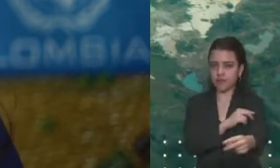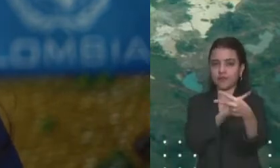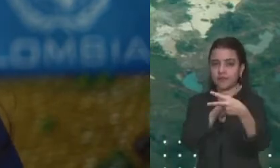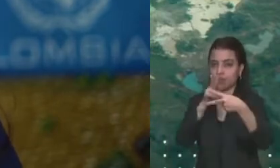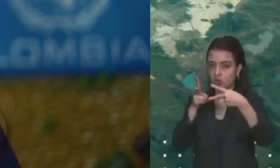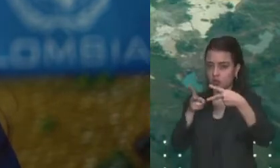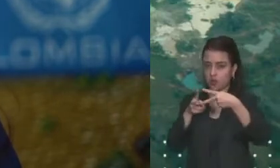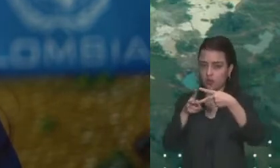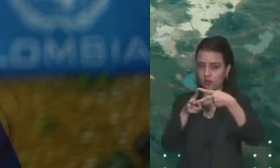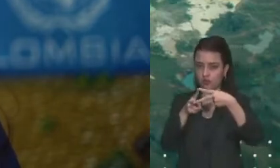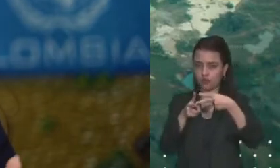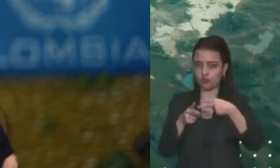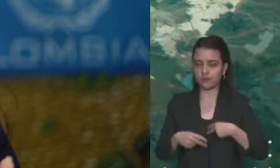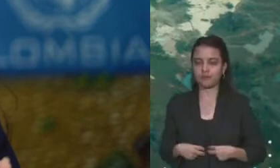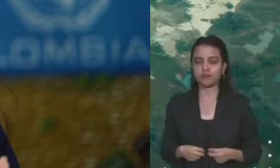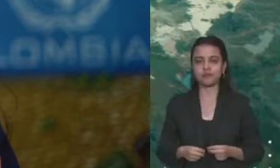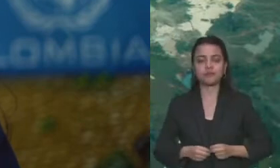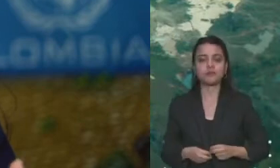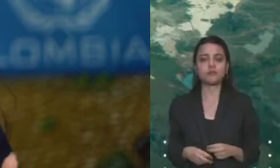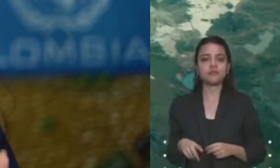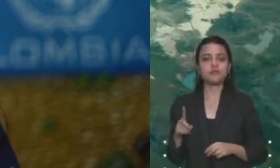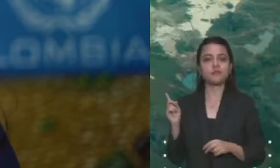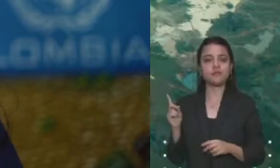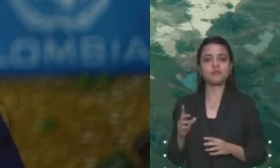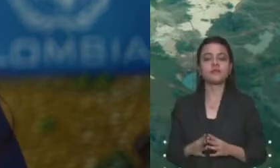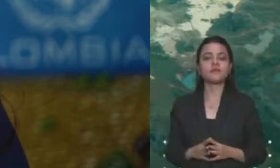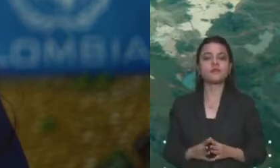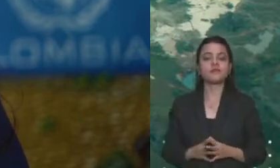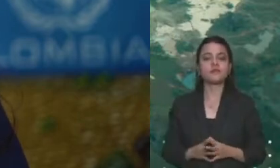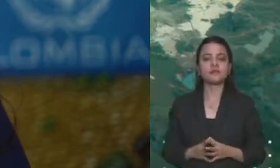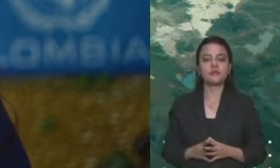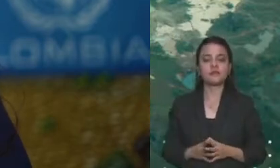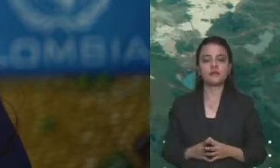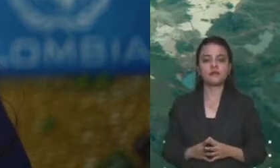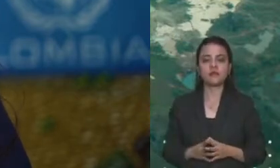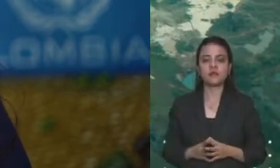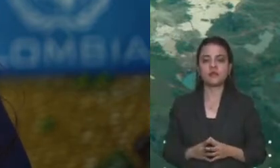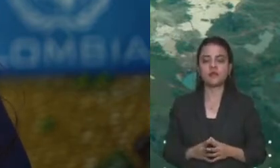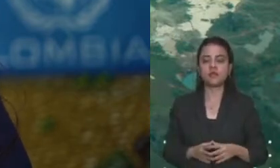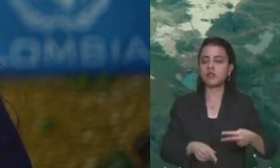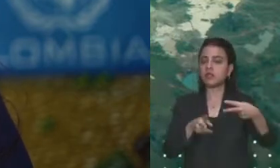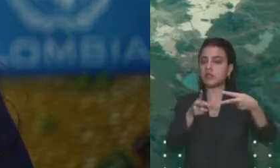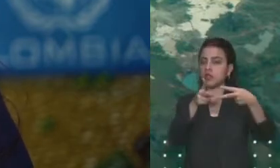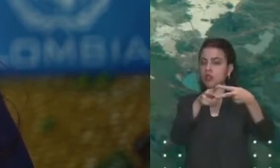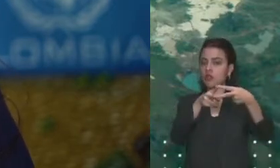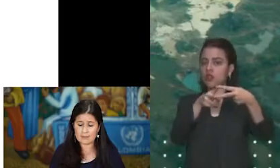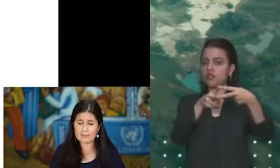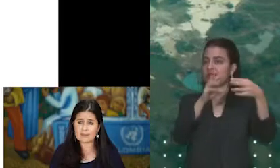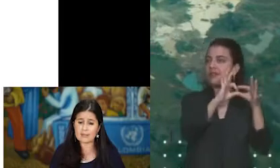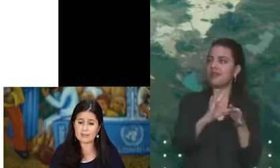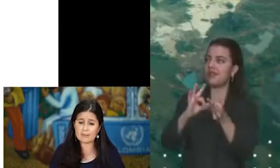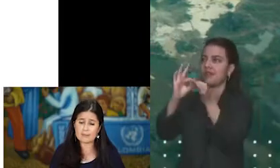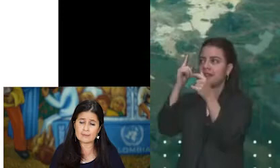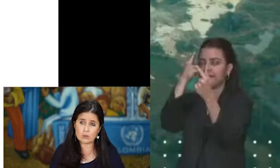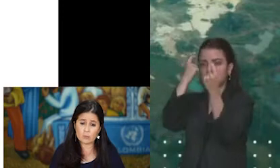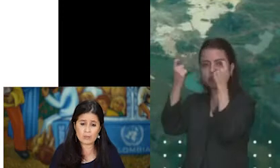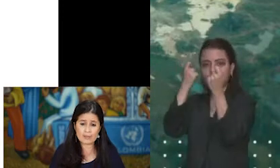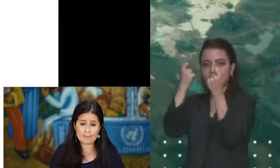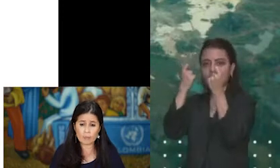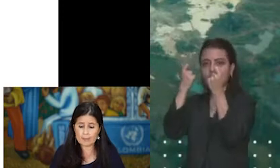we have a dynamic that we're seeing. It is a tool in order to focus strategies and design public